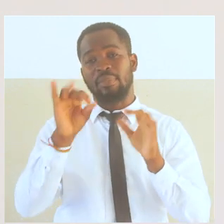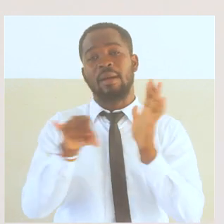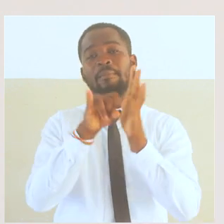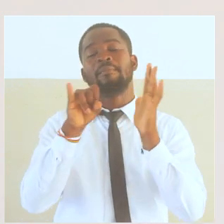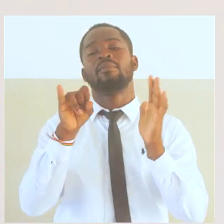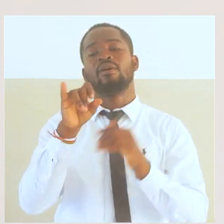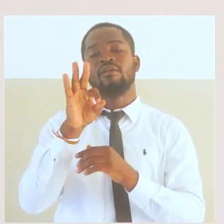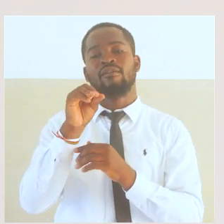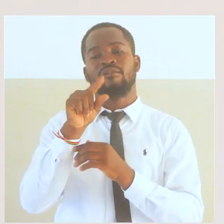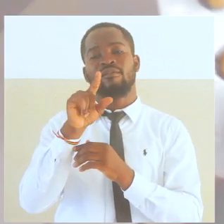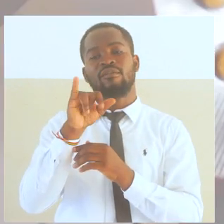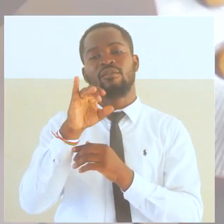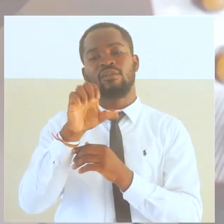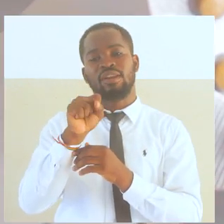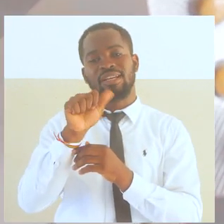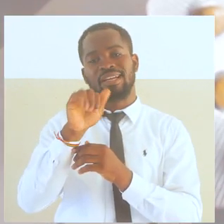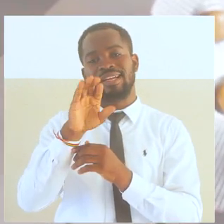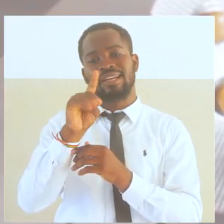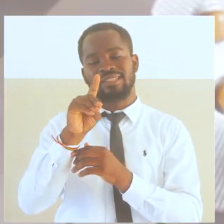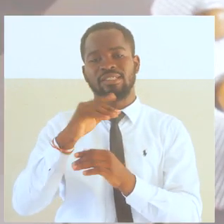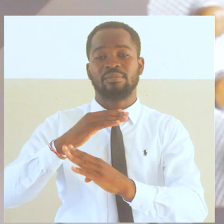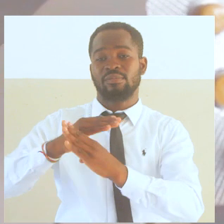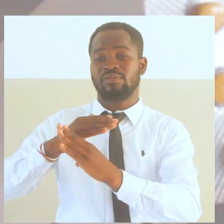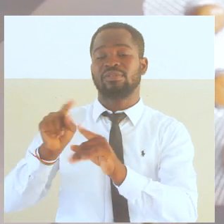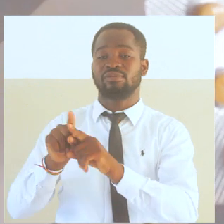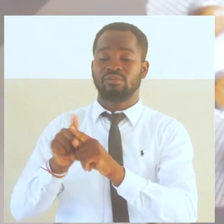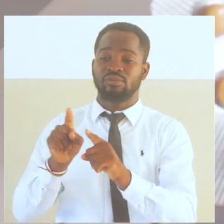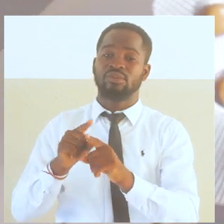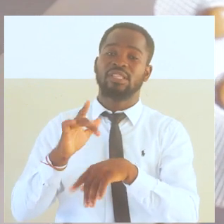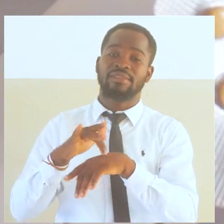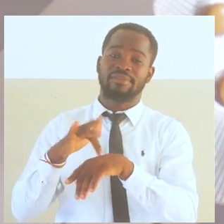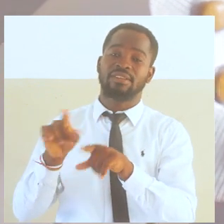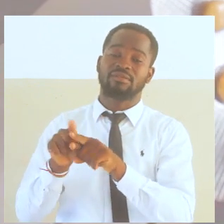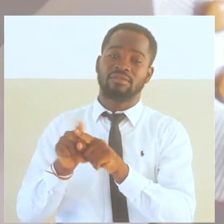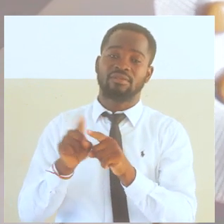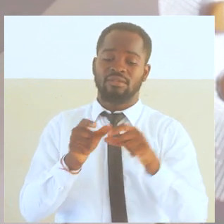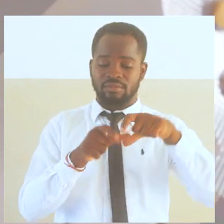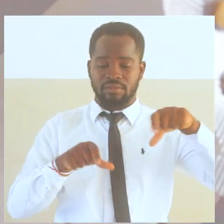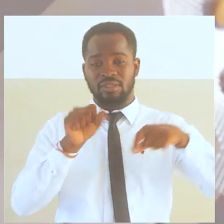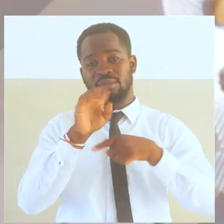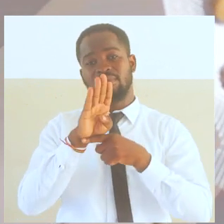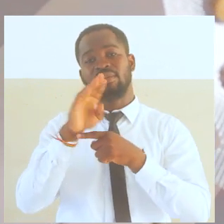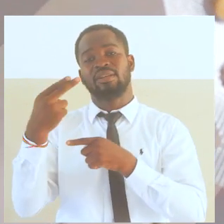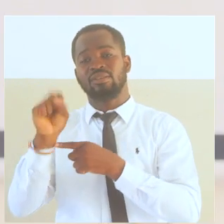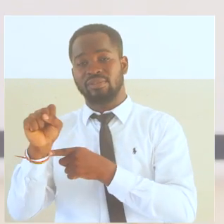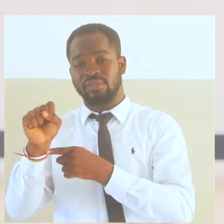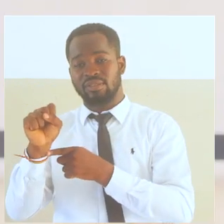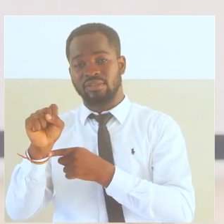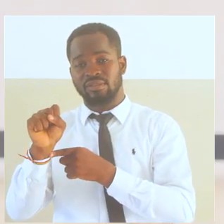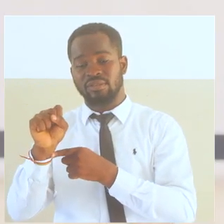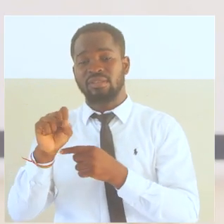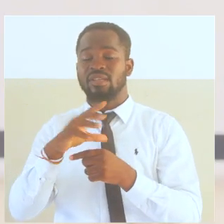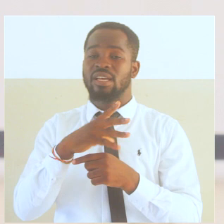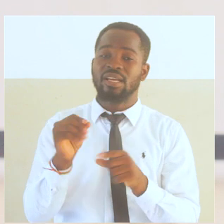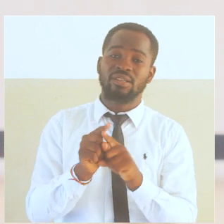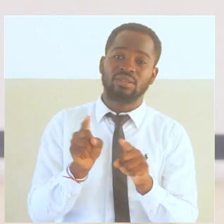B9, which is folic acid, the small tablets you take, the yellow one. It is found out and then it is documented that